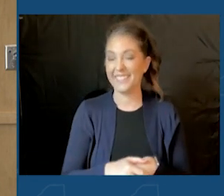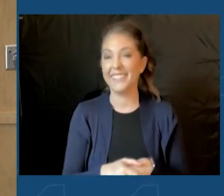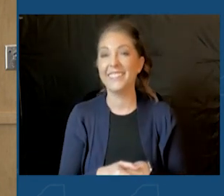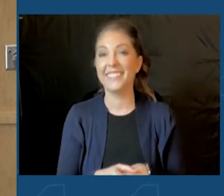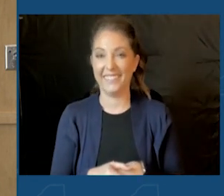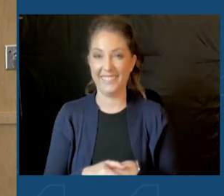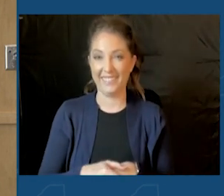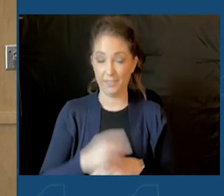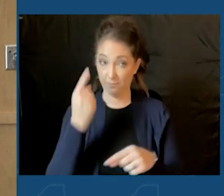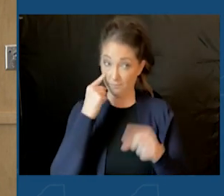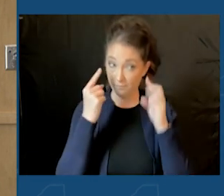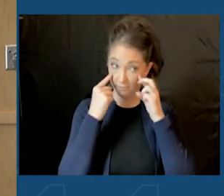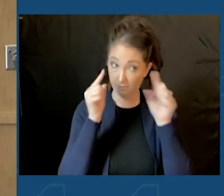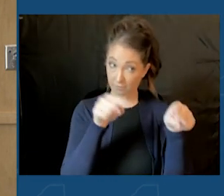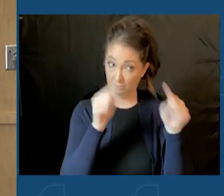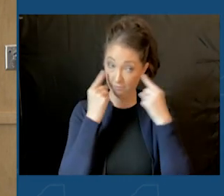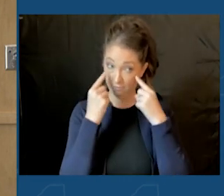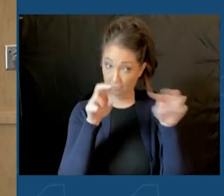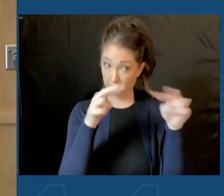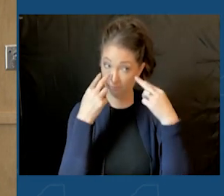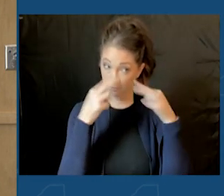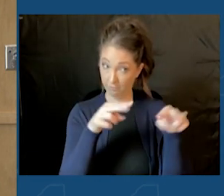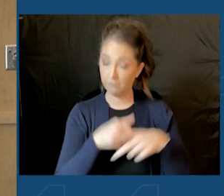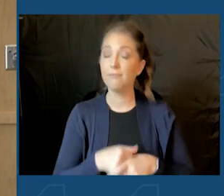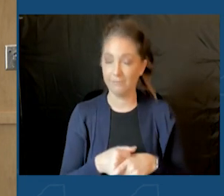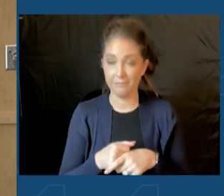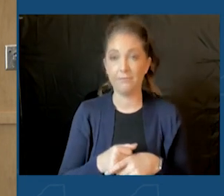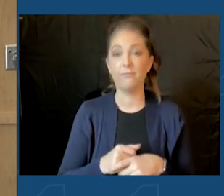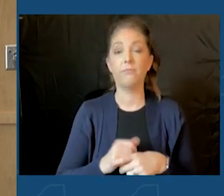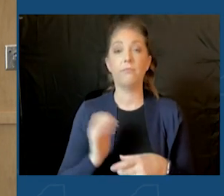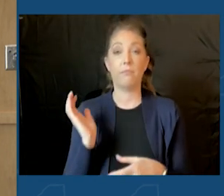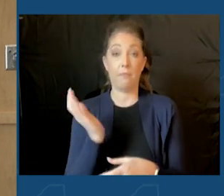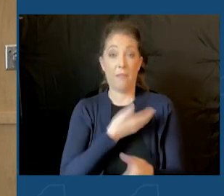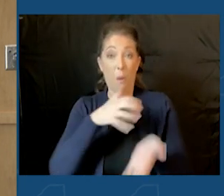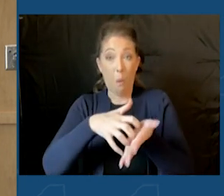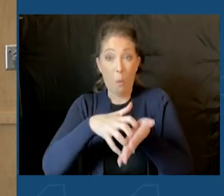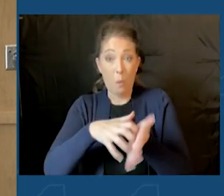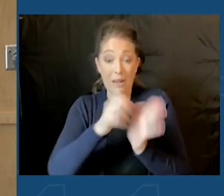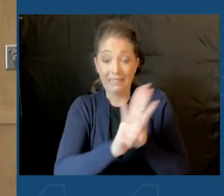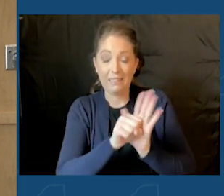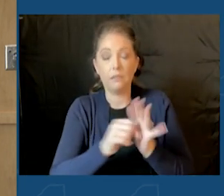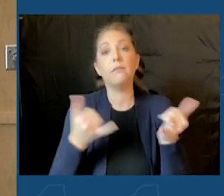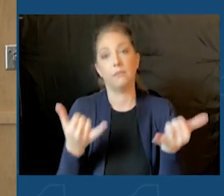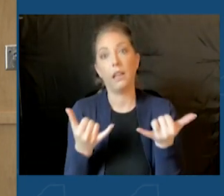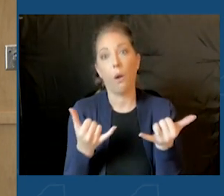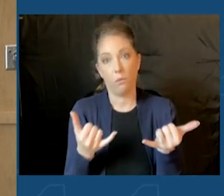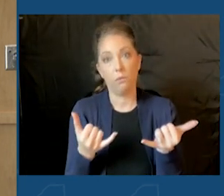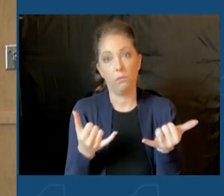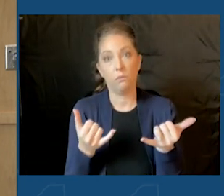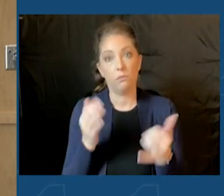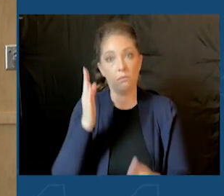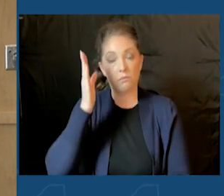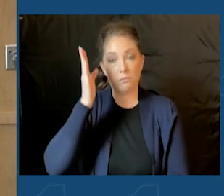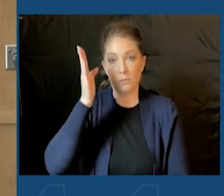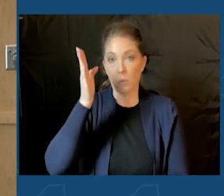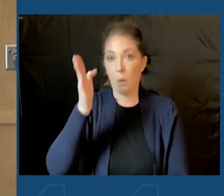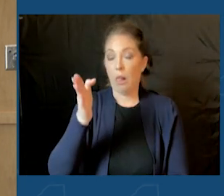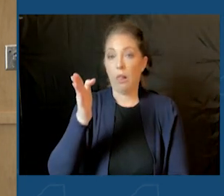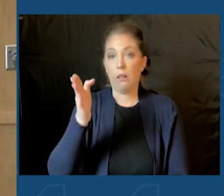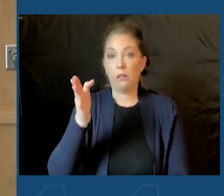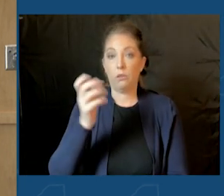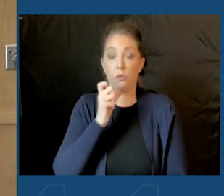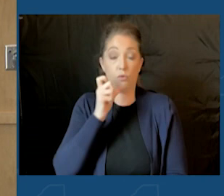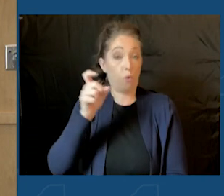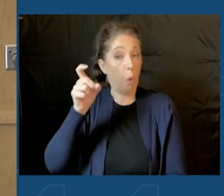Eyes on. Okay. Our vulnerable season is now. There'll come a time you don't have to as